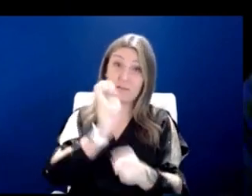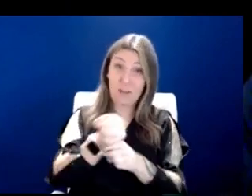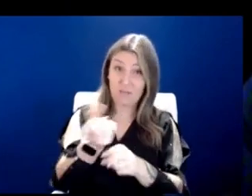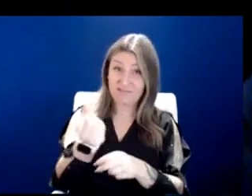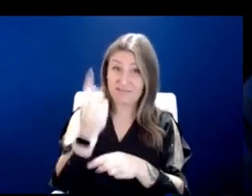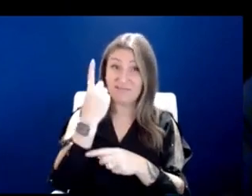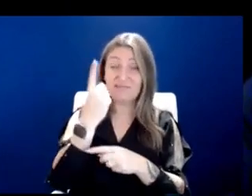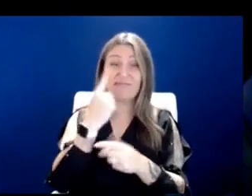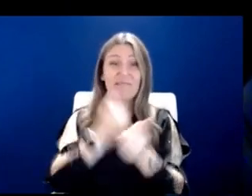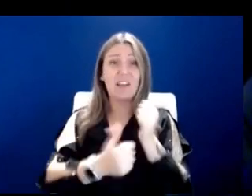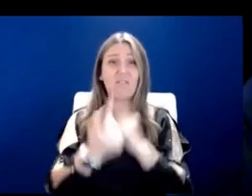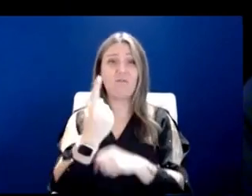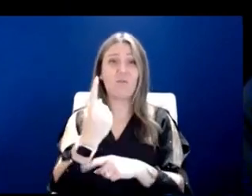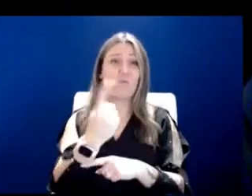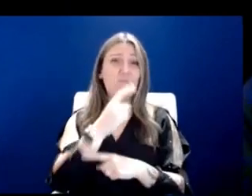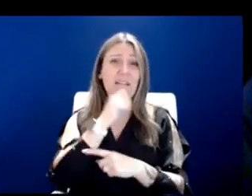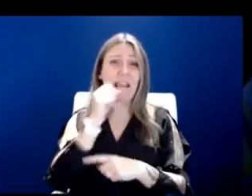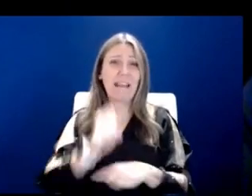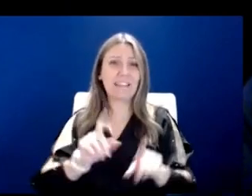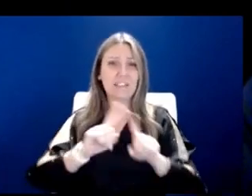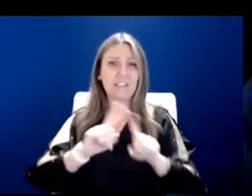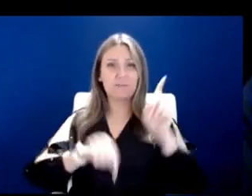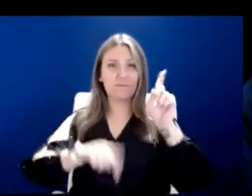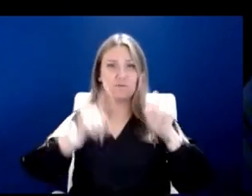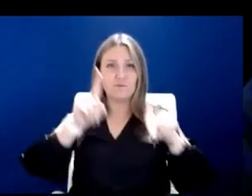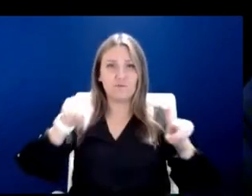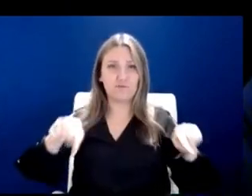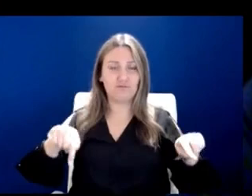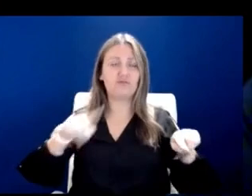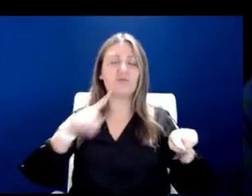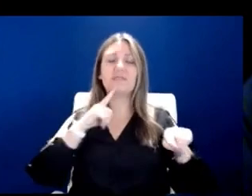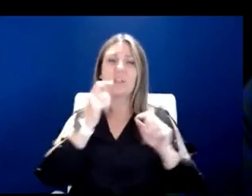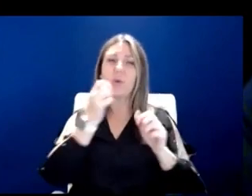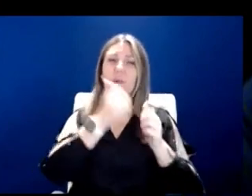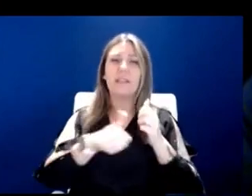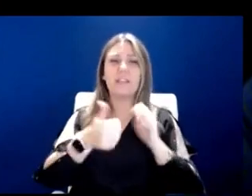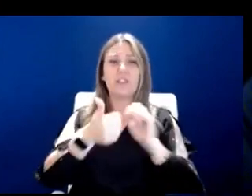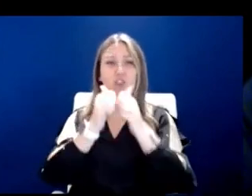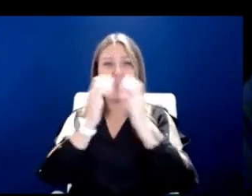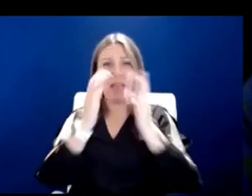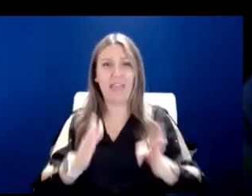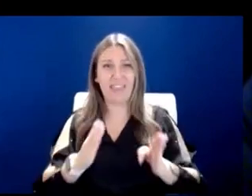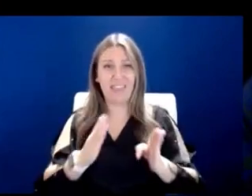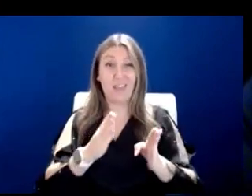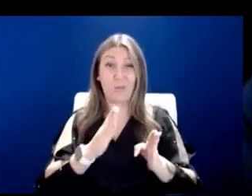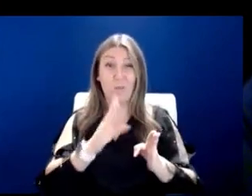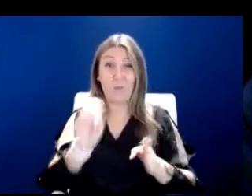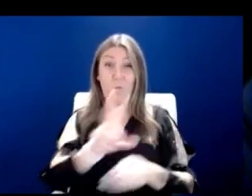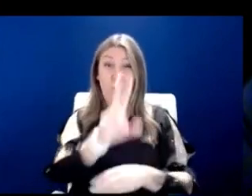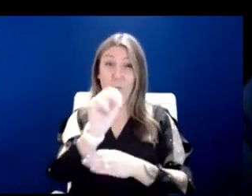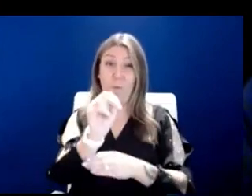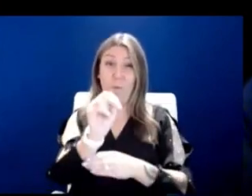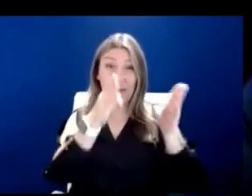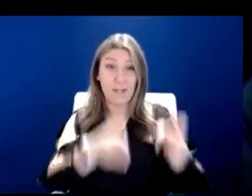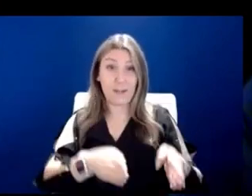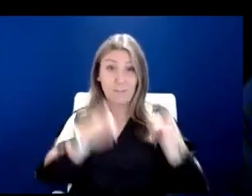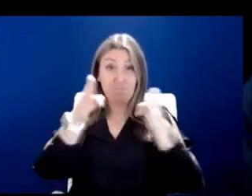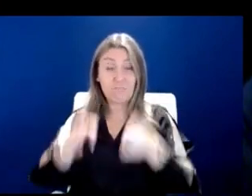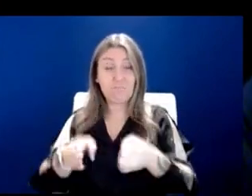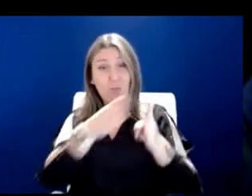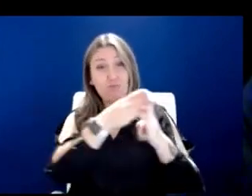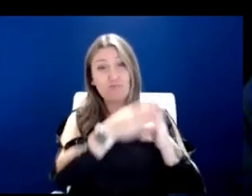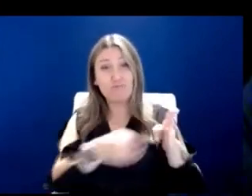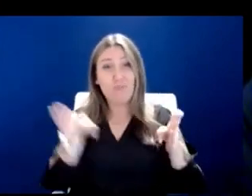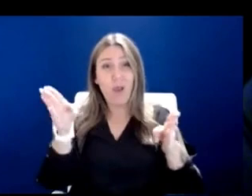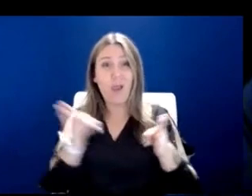at a different rate. And so you really need to take each athlete as an individual. Obviously there's ranges, we kind of think of it